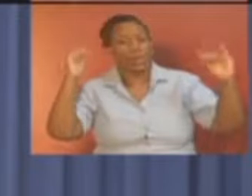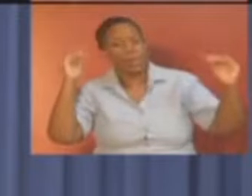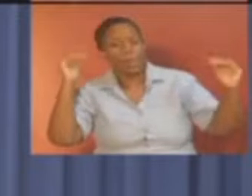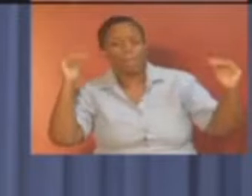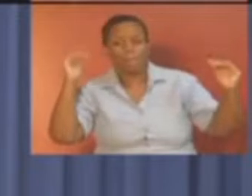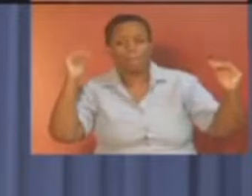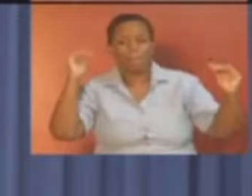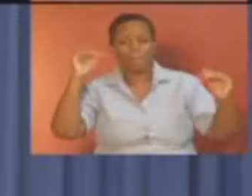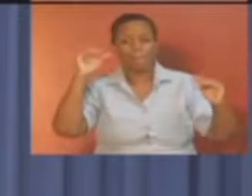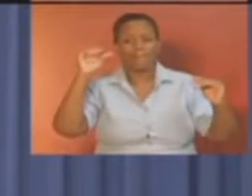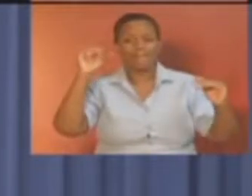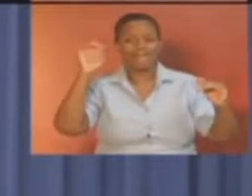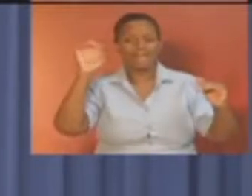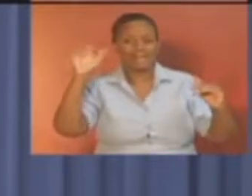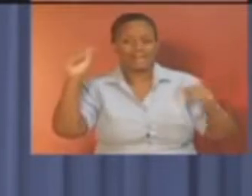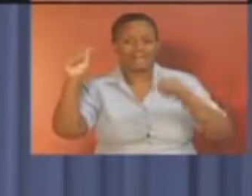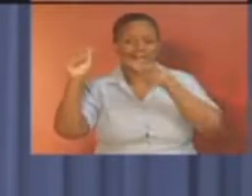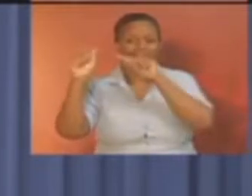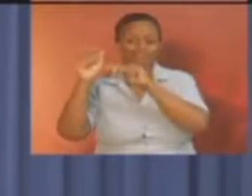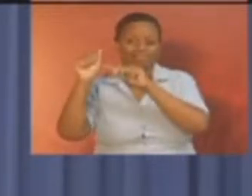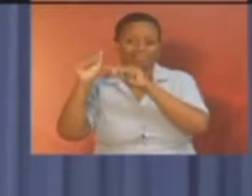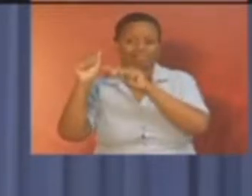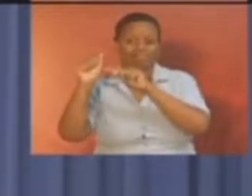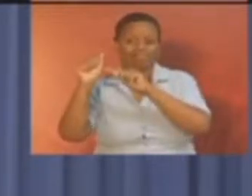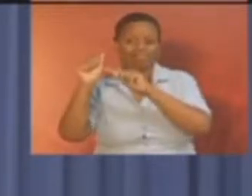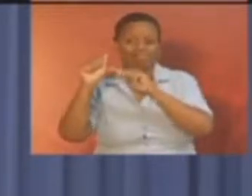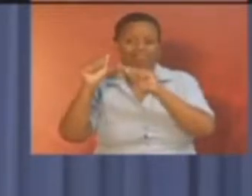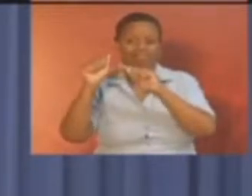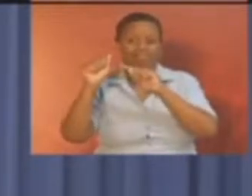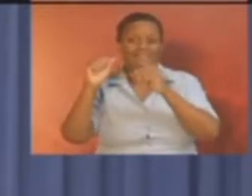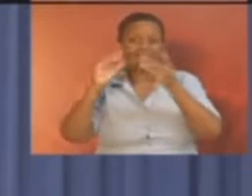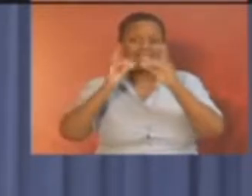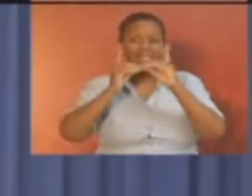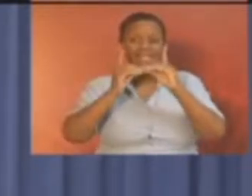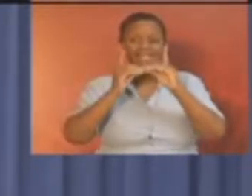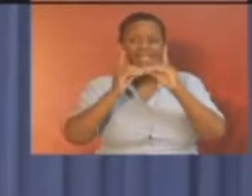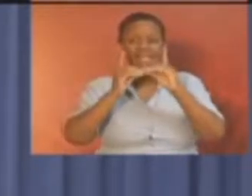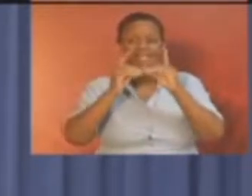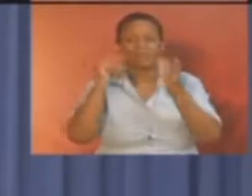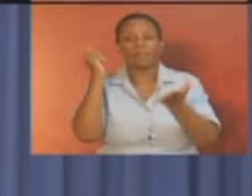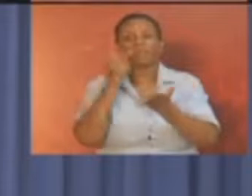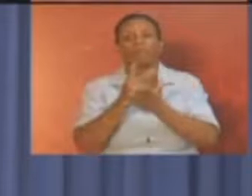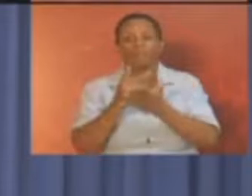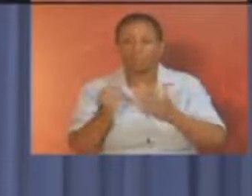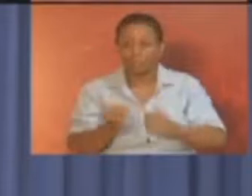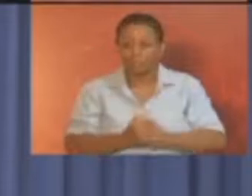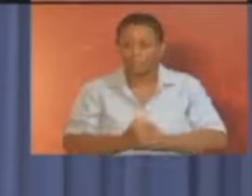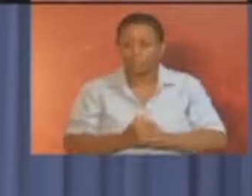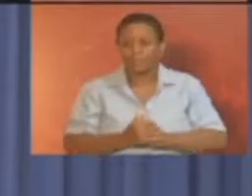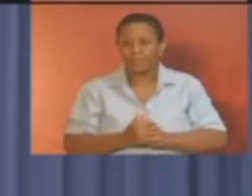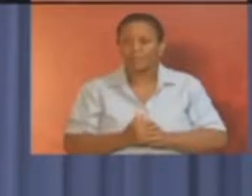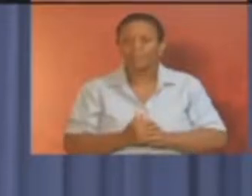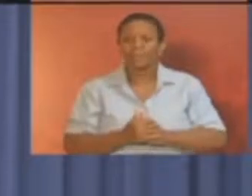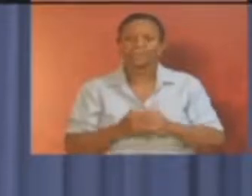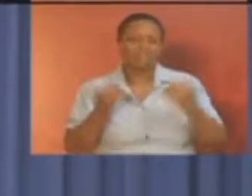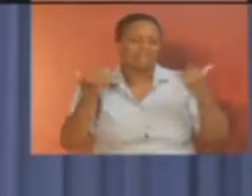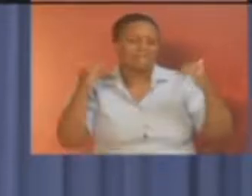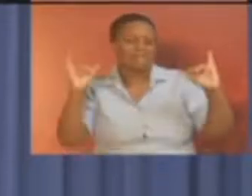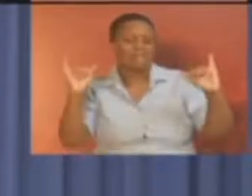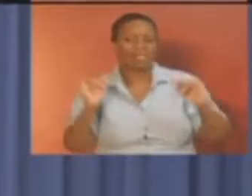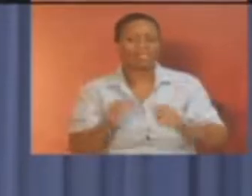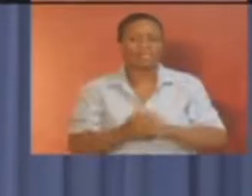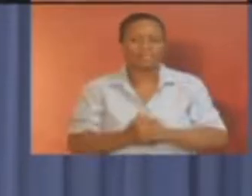the circumstances are woeful and awful, then we'll cancel. But as of now, we want to relieve the children of